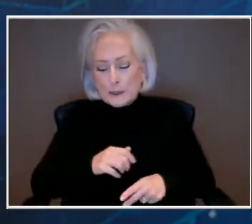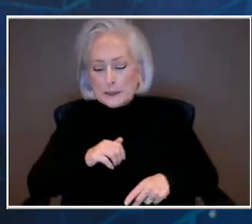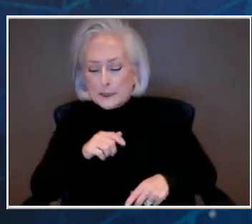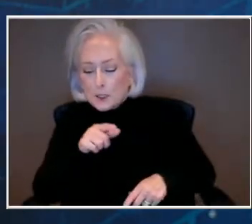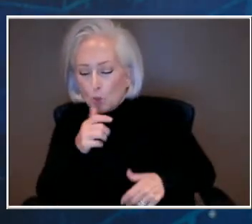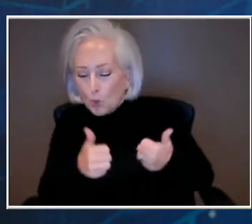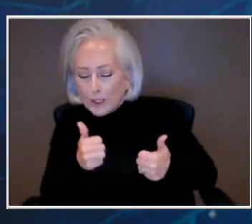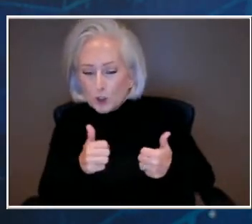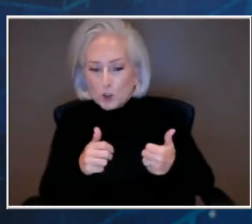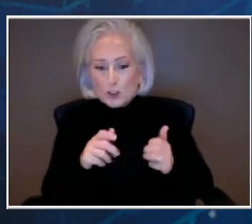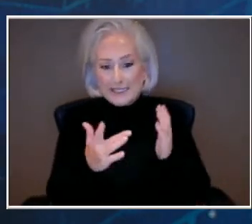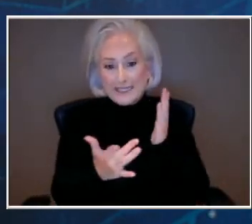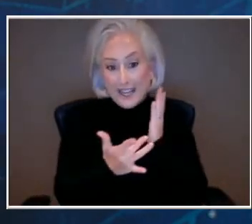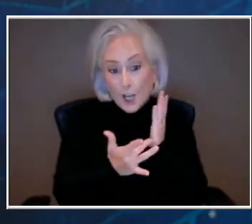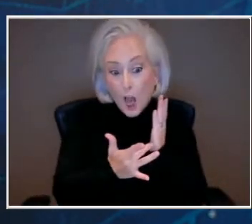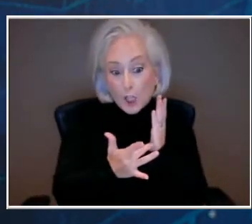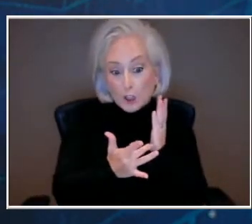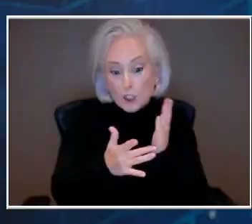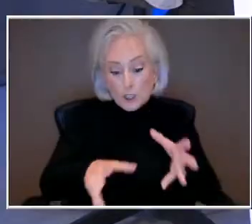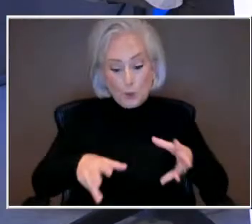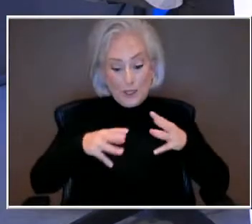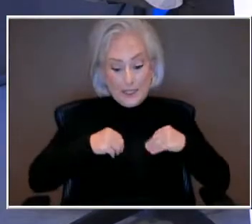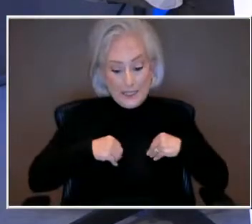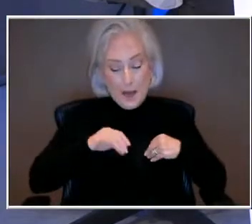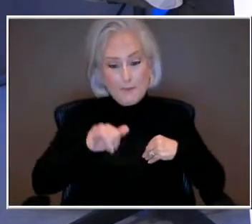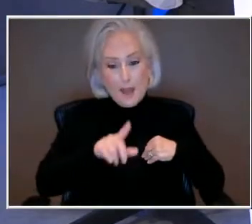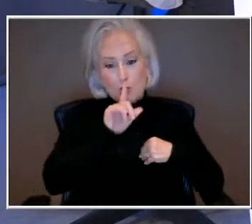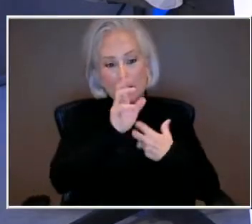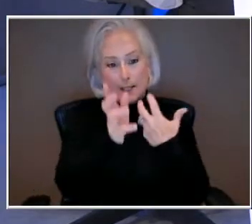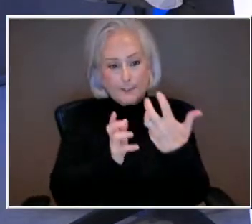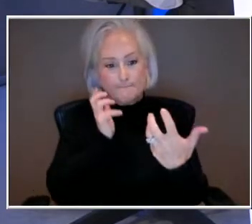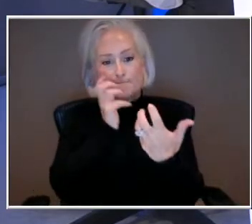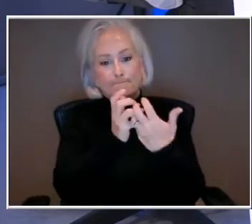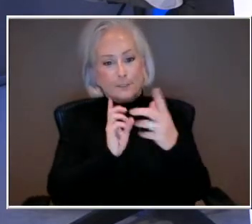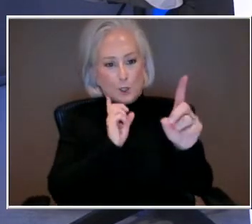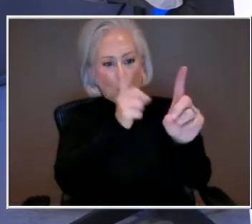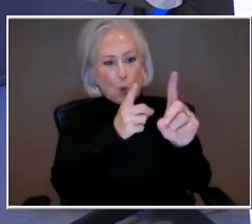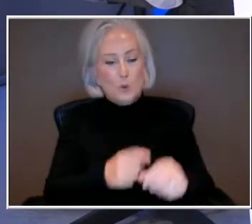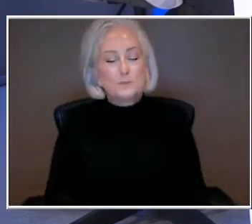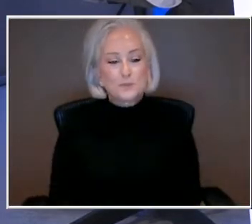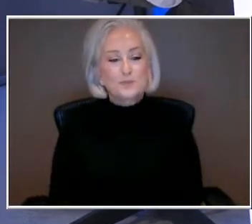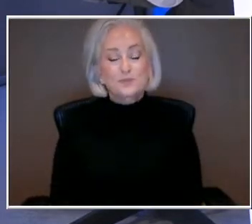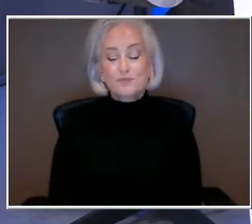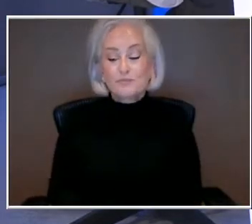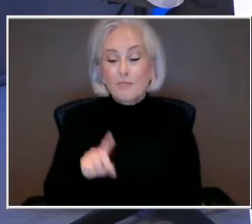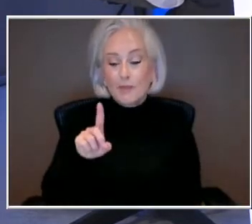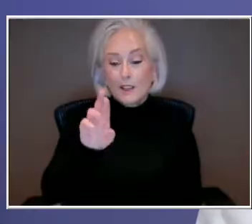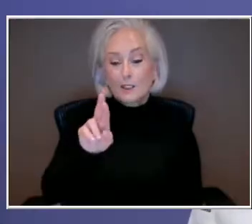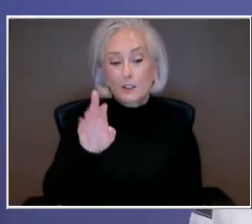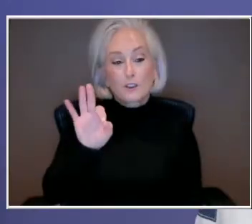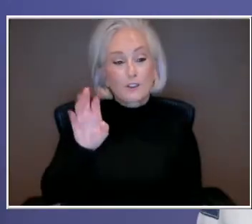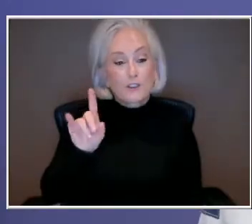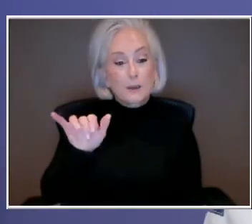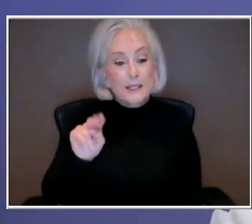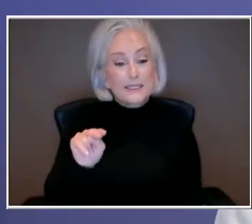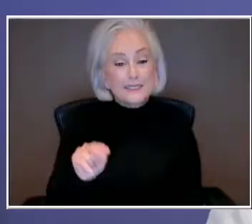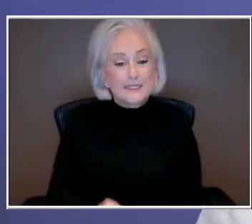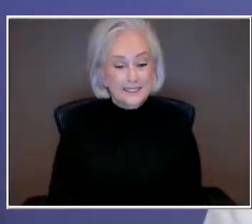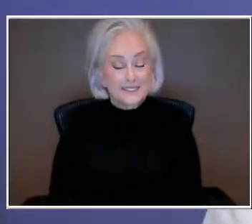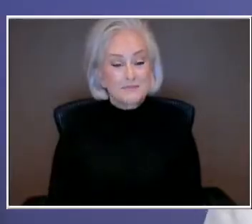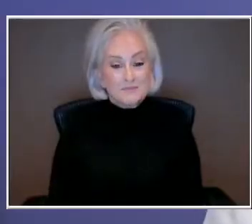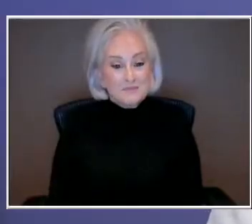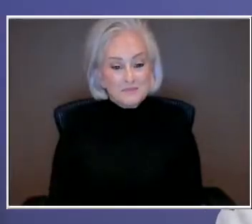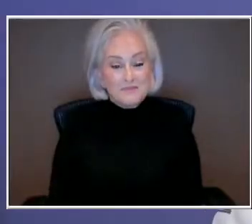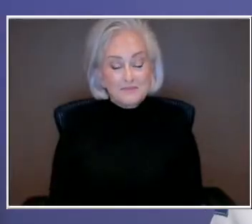long-term goal that we're hoping for. Dr. Fabian, you wanted to weigh in on something. I think one of the